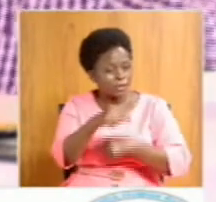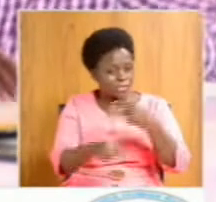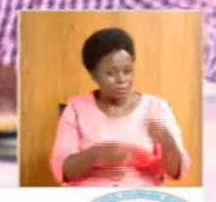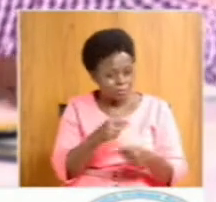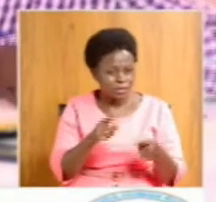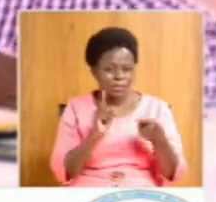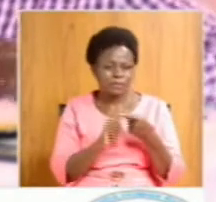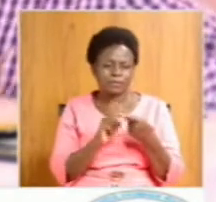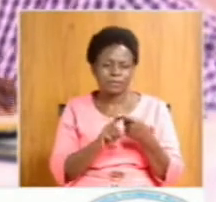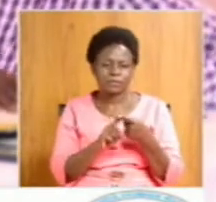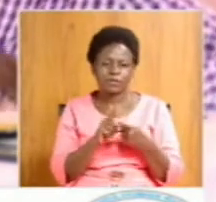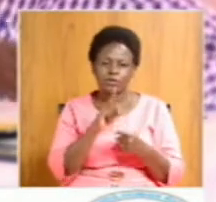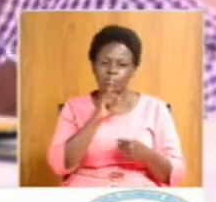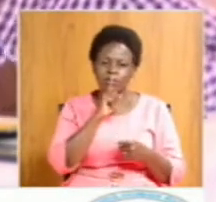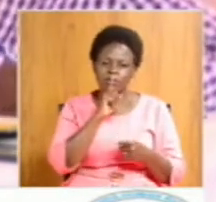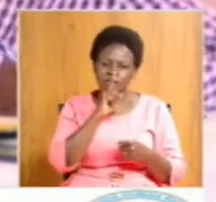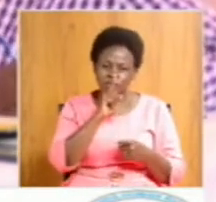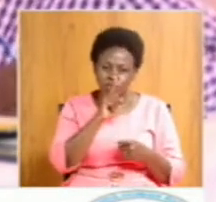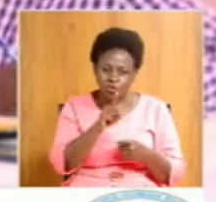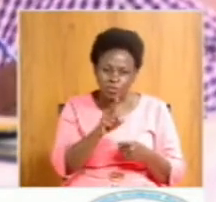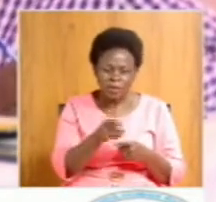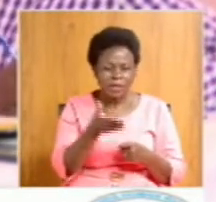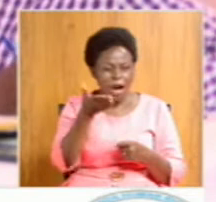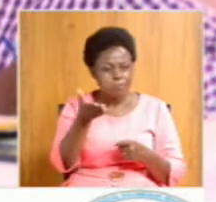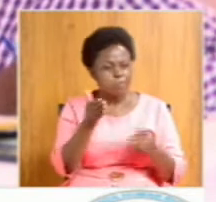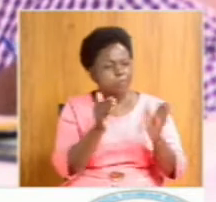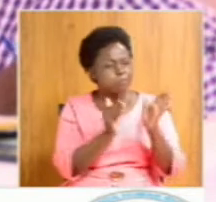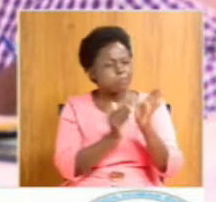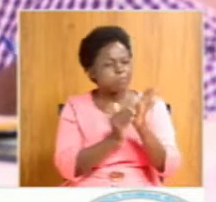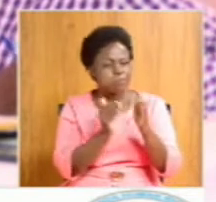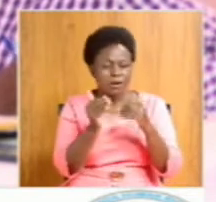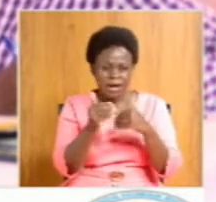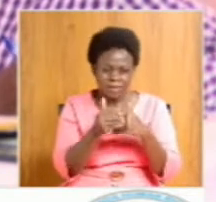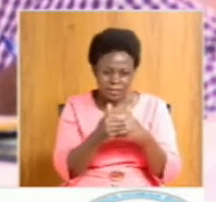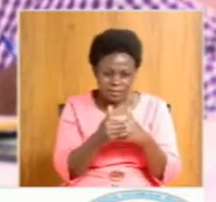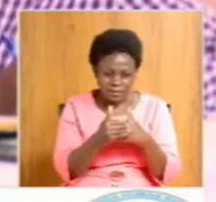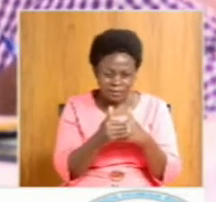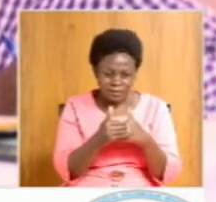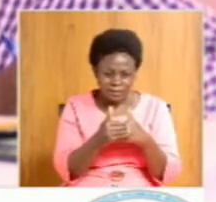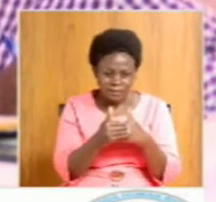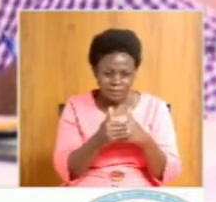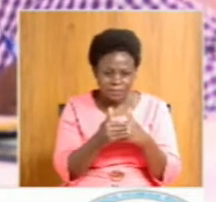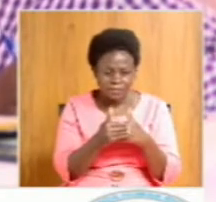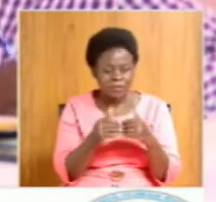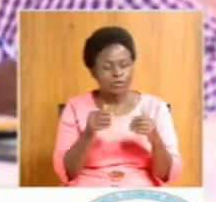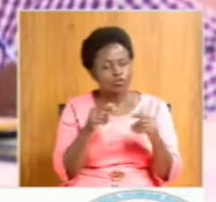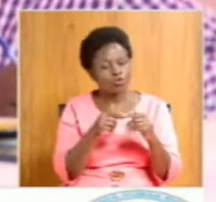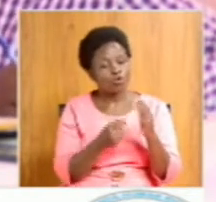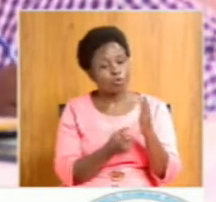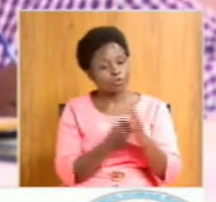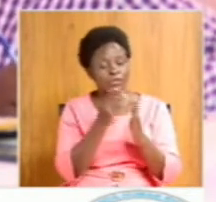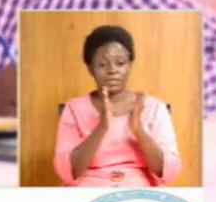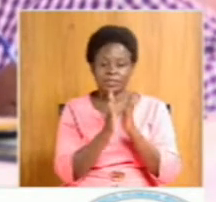One, to ensure that there is access to opportunities and